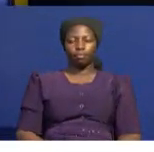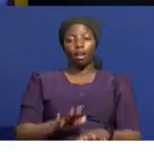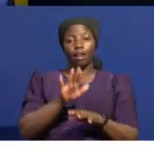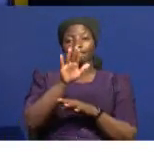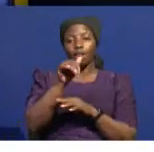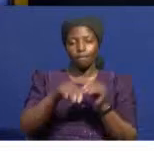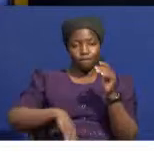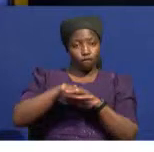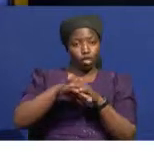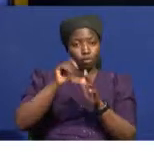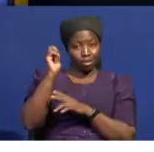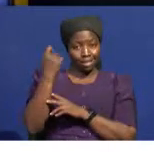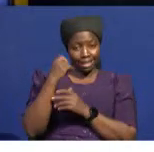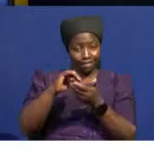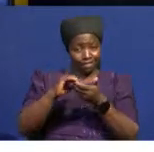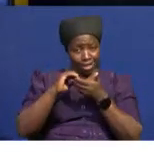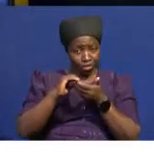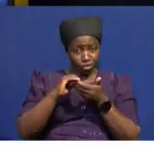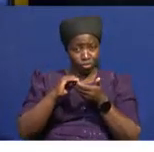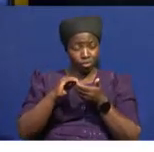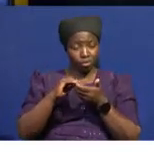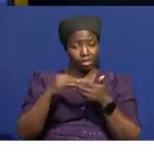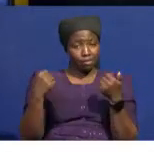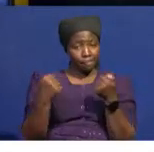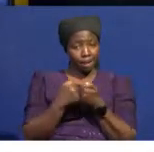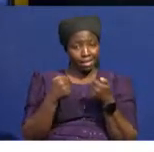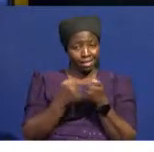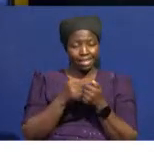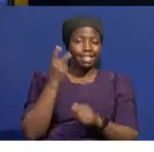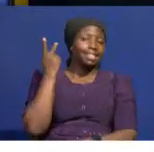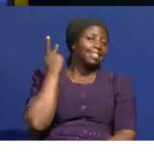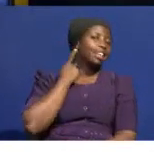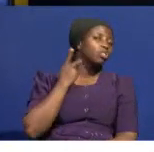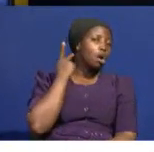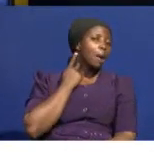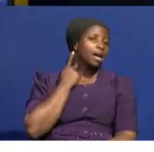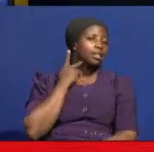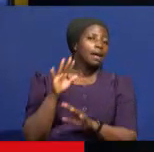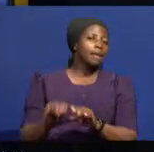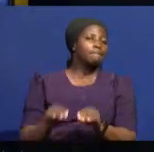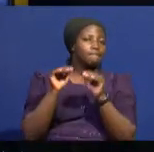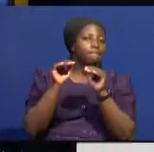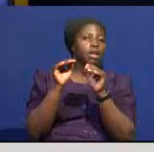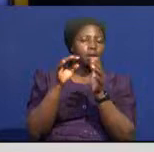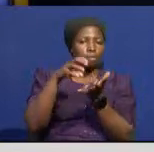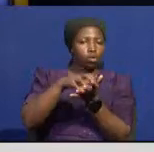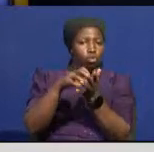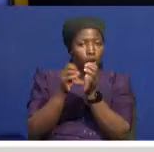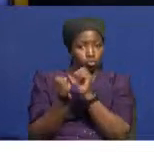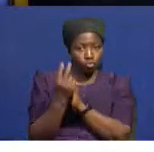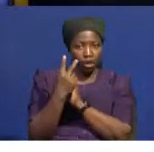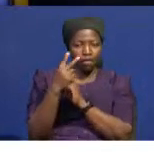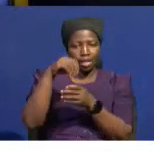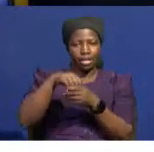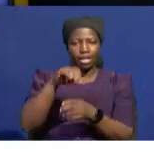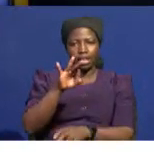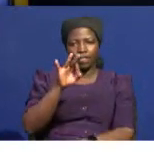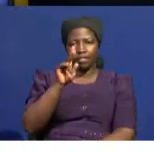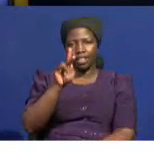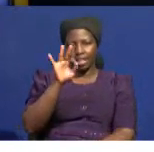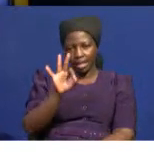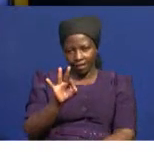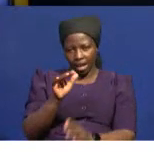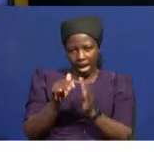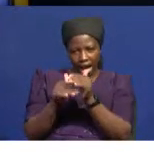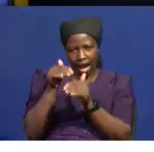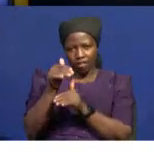From the Football Kenya Federation matches, Kariobangi Sharks moved to the 12th place in the FKF Premier League